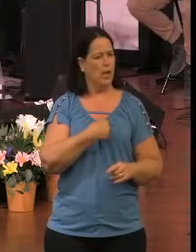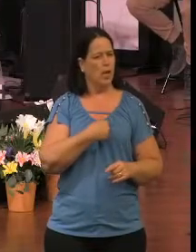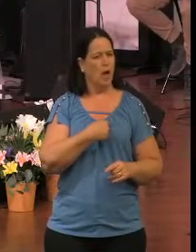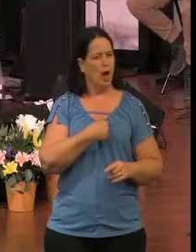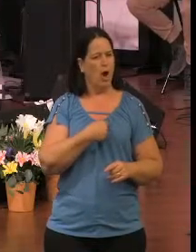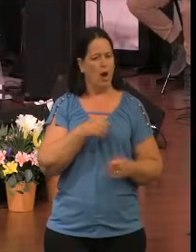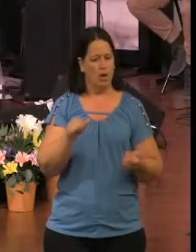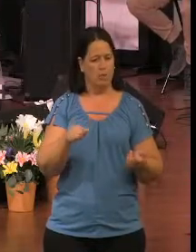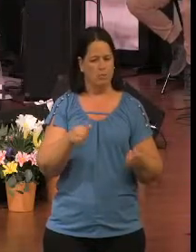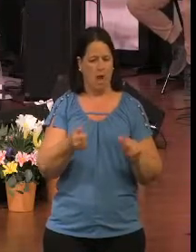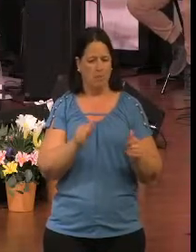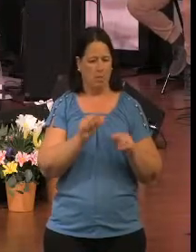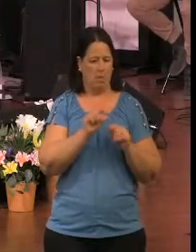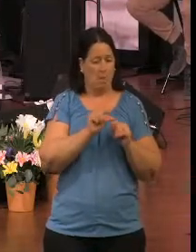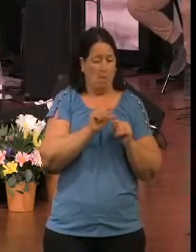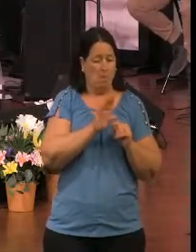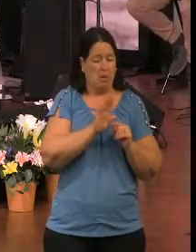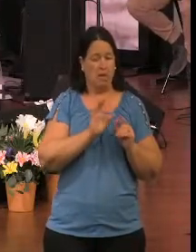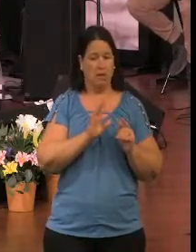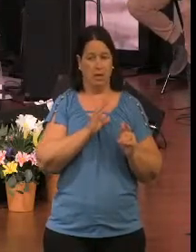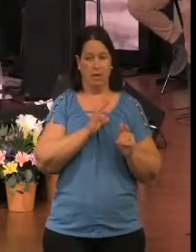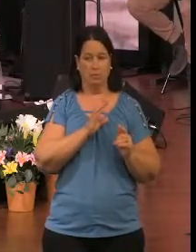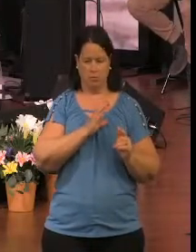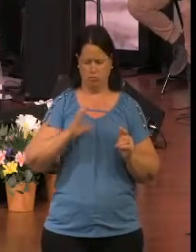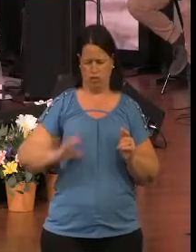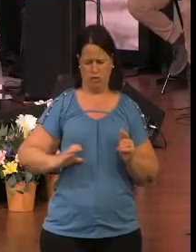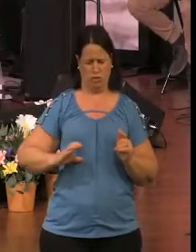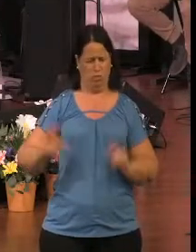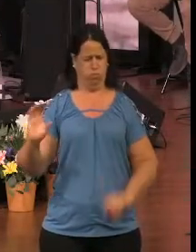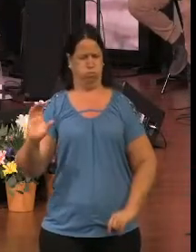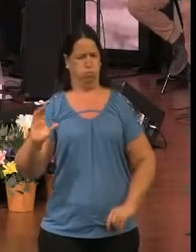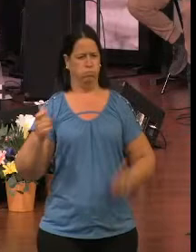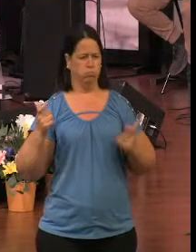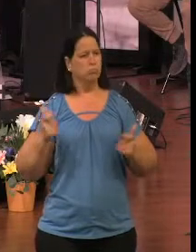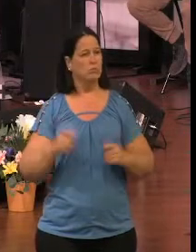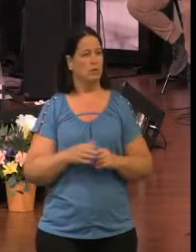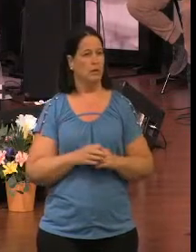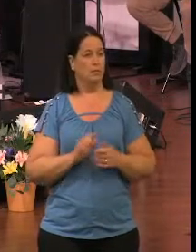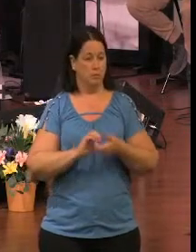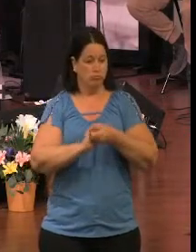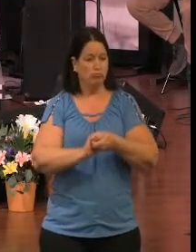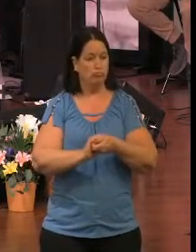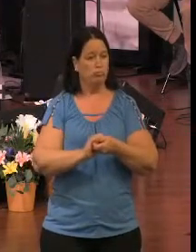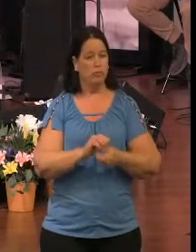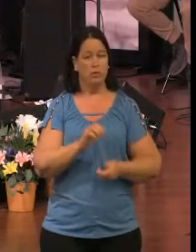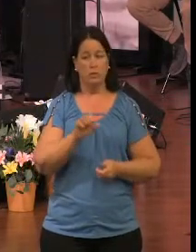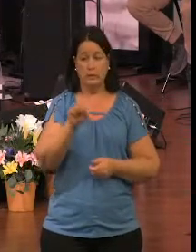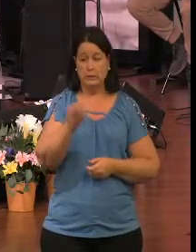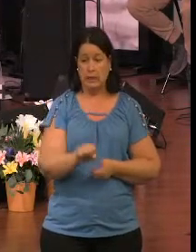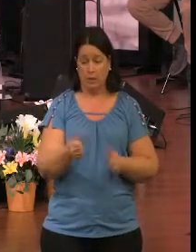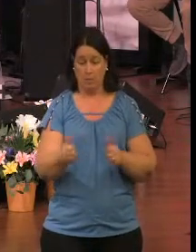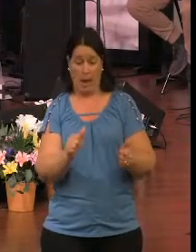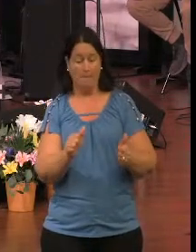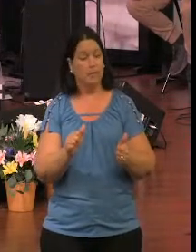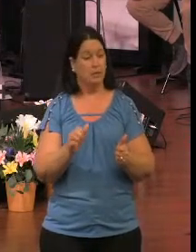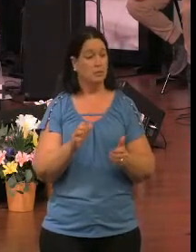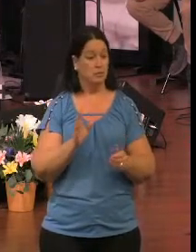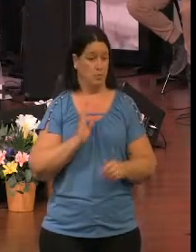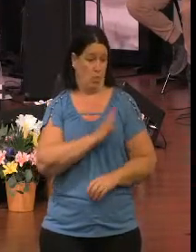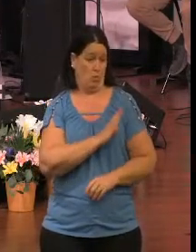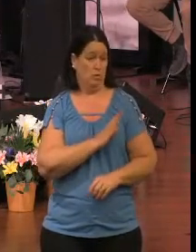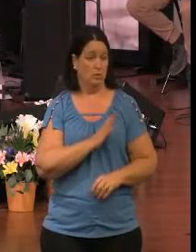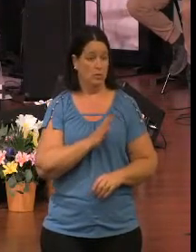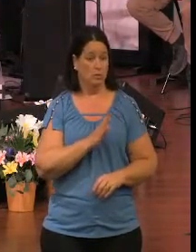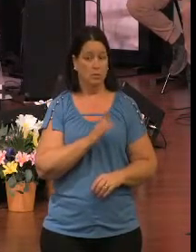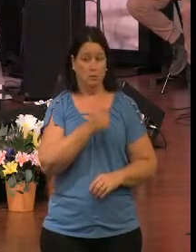identity is that we cooperate together with Southern Baptist missions, and so they're one of our many thousands of missionaries. They're